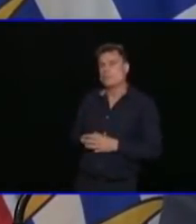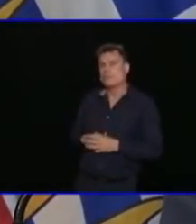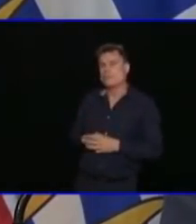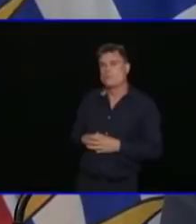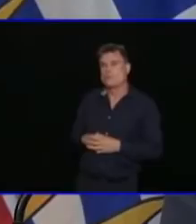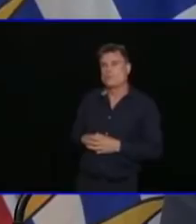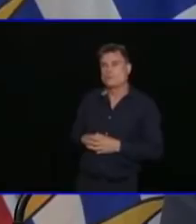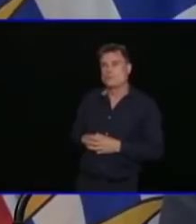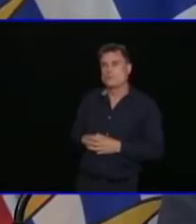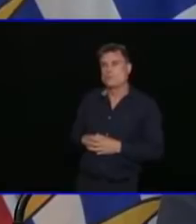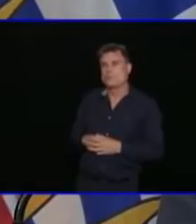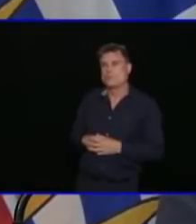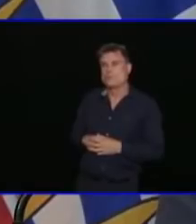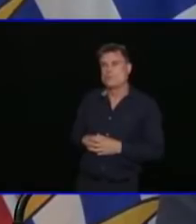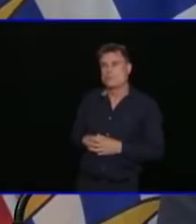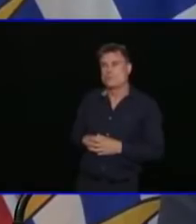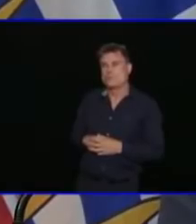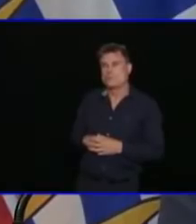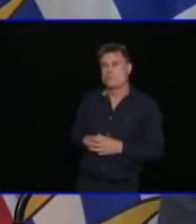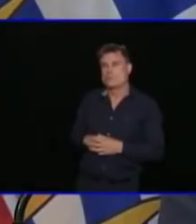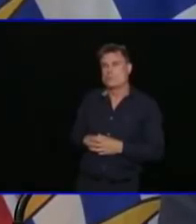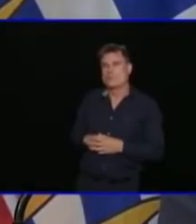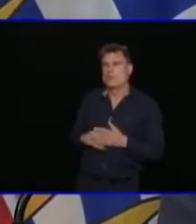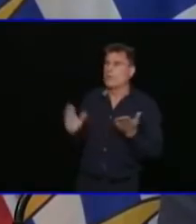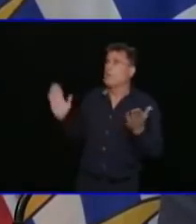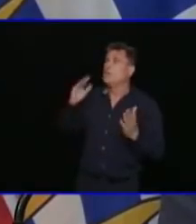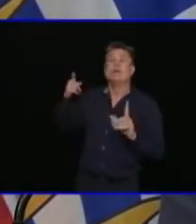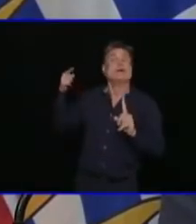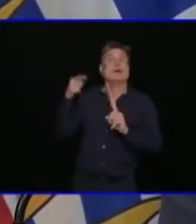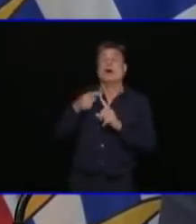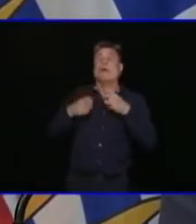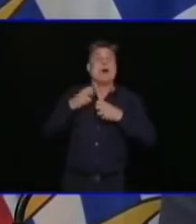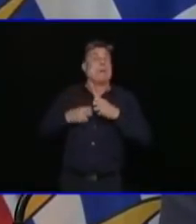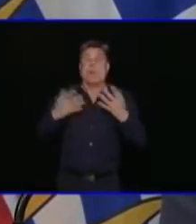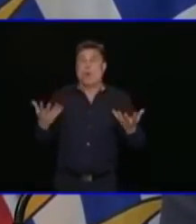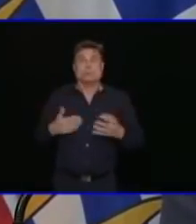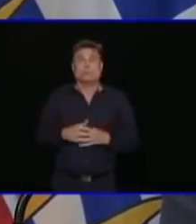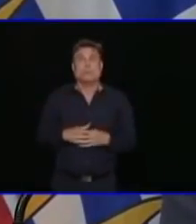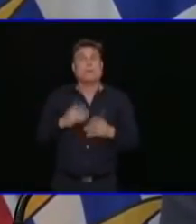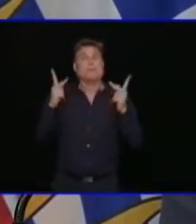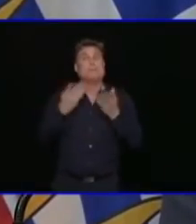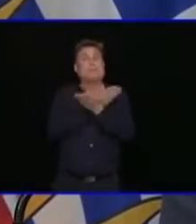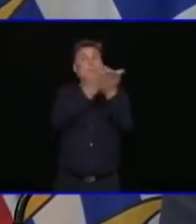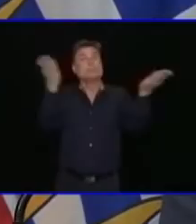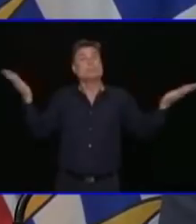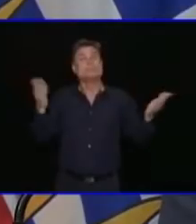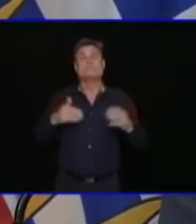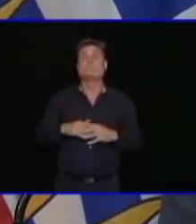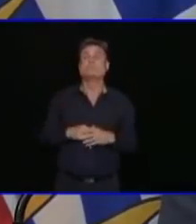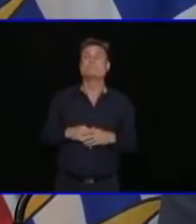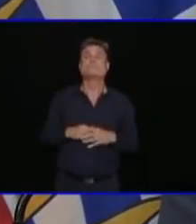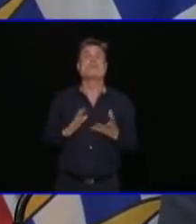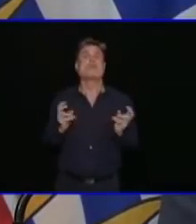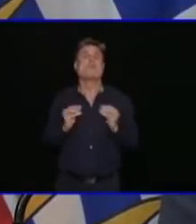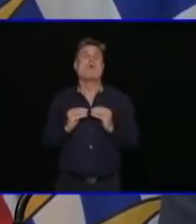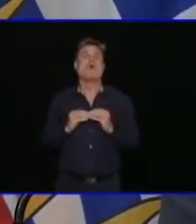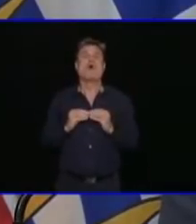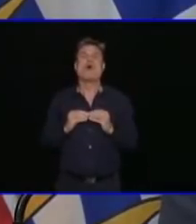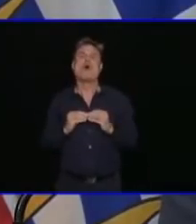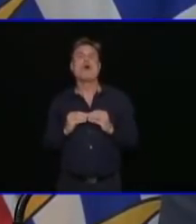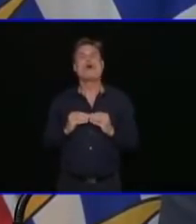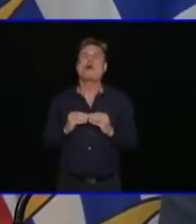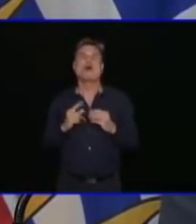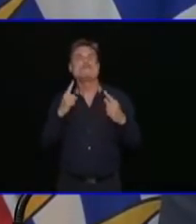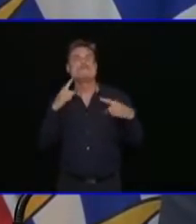our connections in unsafe ways, do you think people, first of all, aren't following the personal bubble rule of up to 6 people? Has